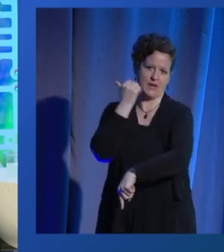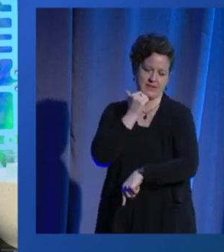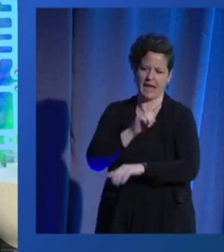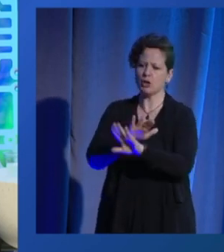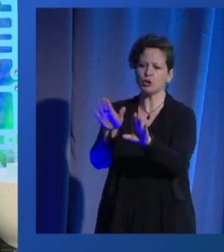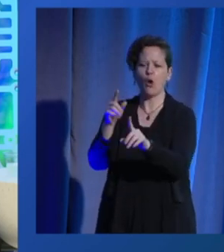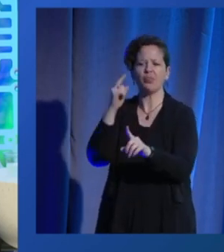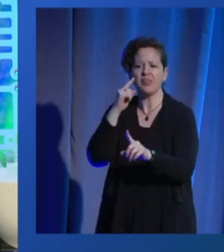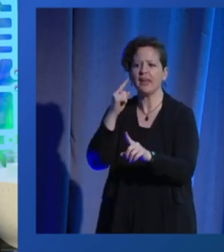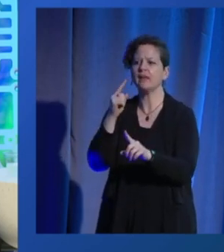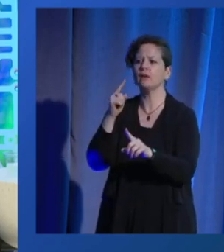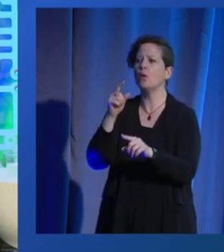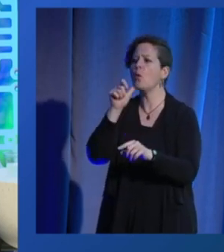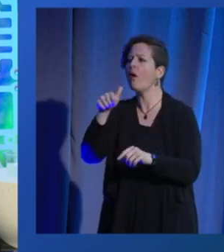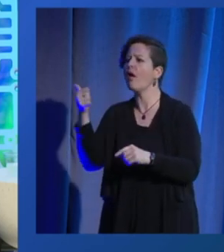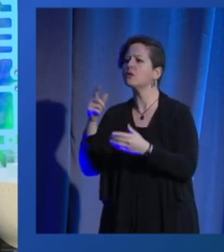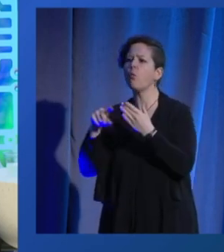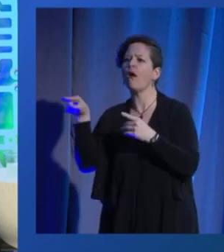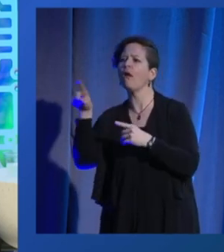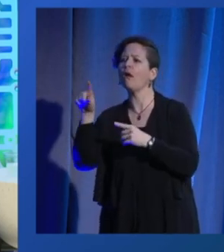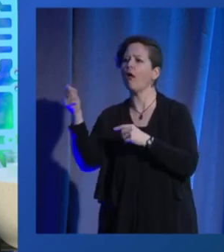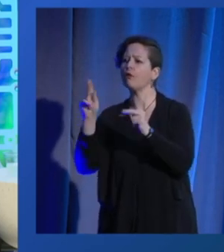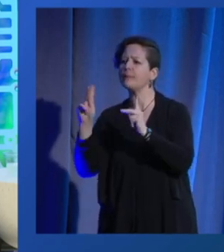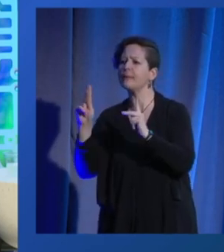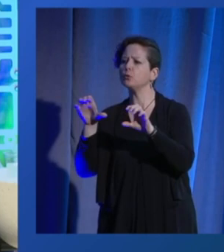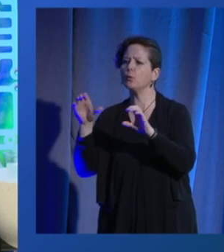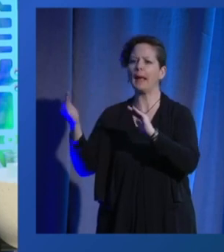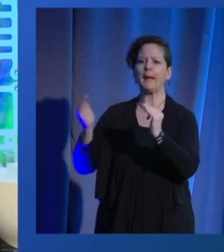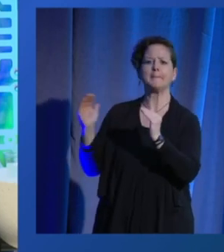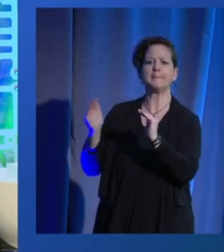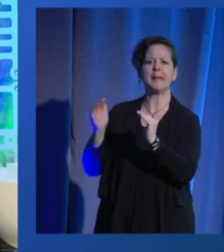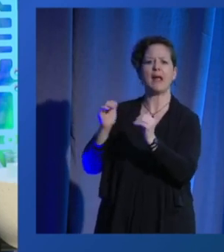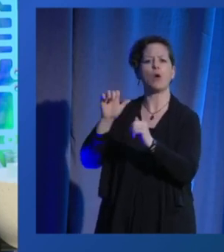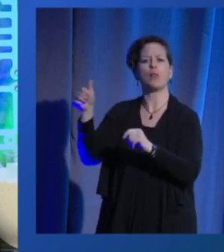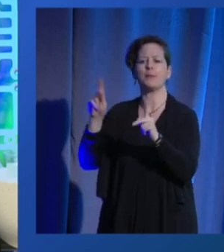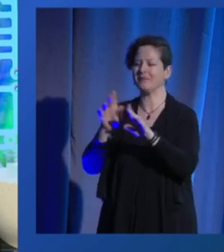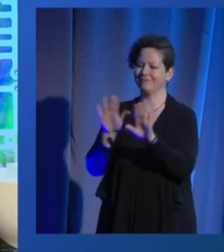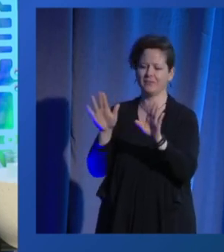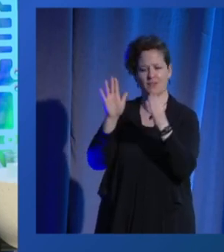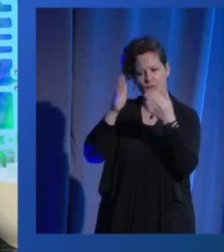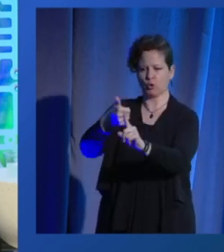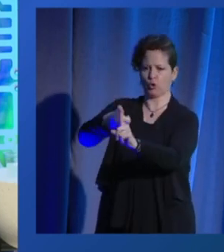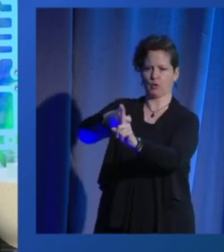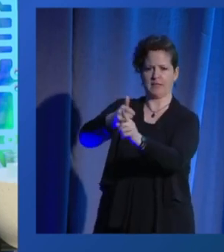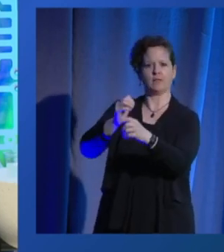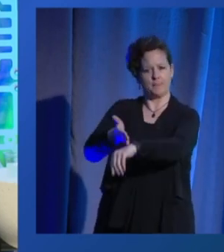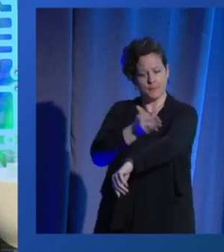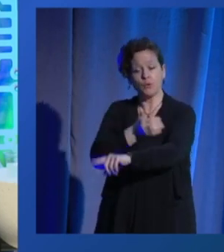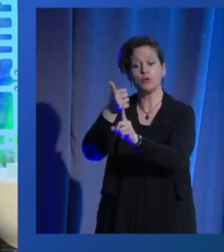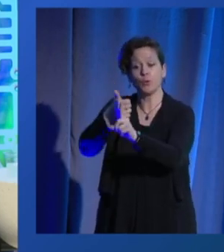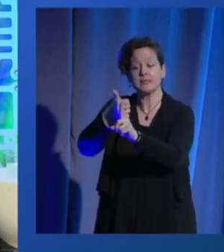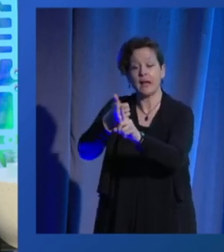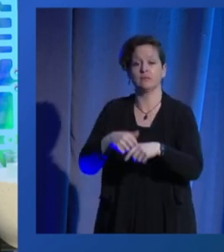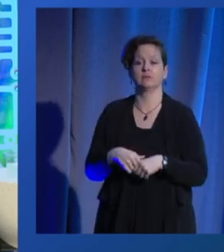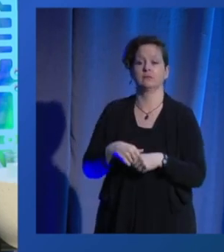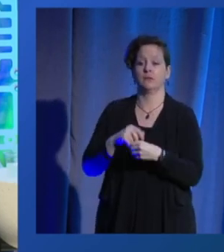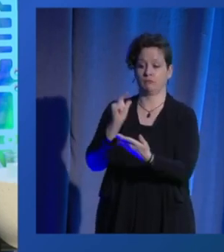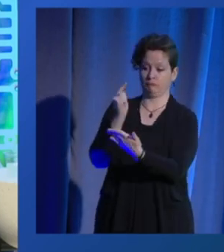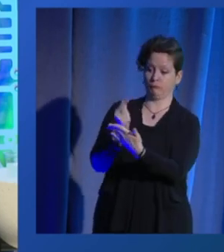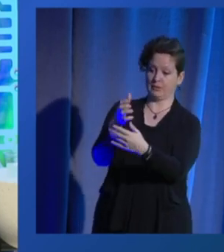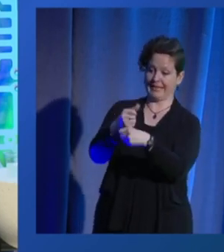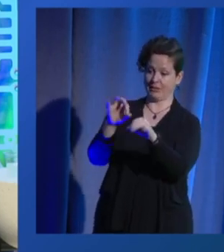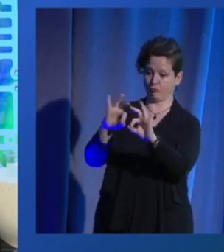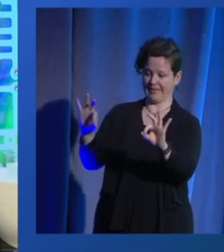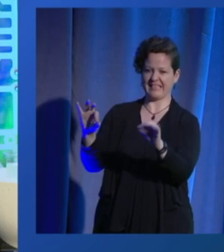look behind you don't look around you to compete compete against yourself you know how to make yourself better getting a degree is where you